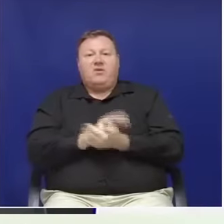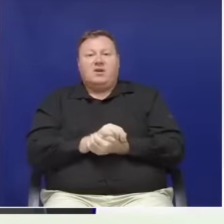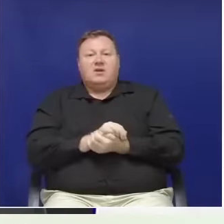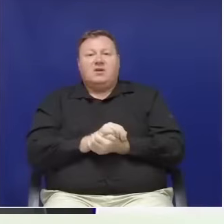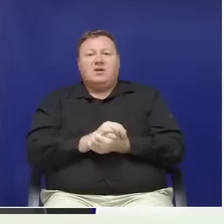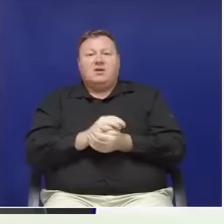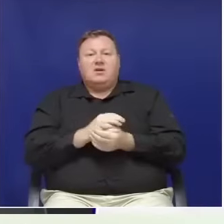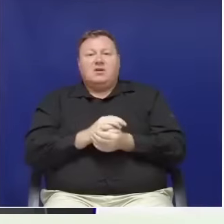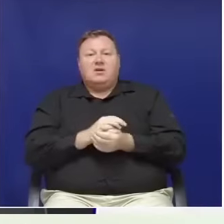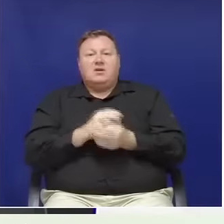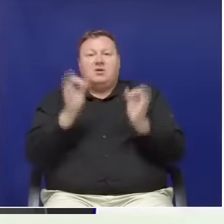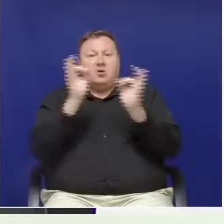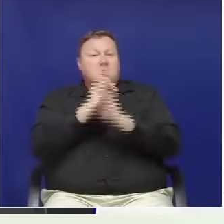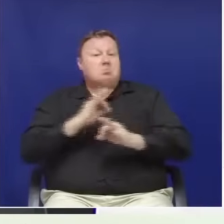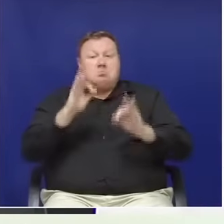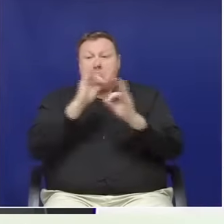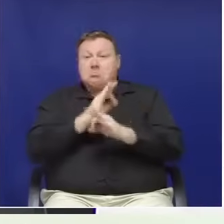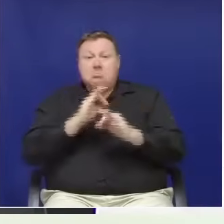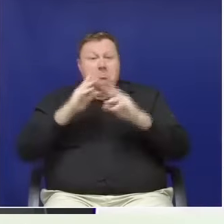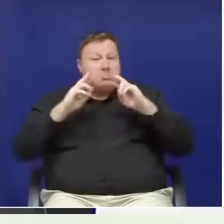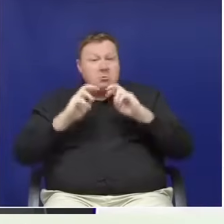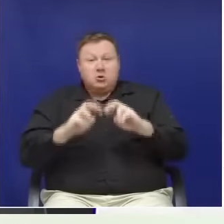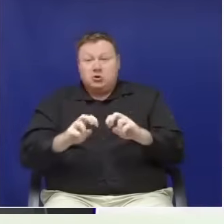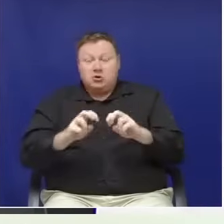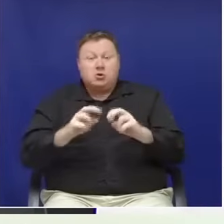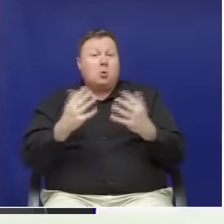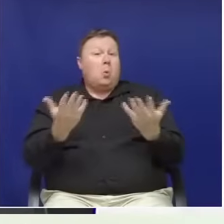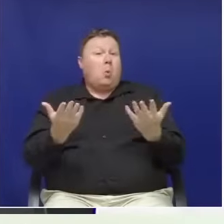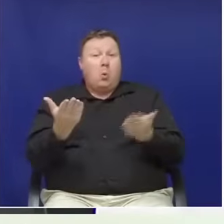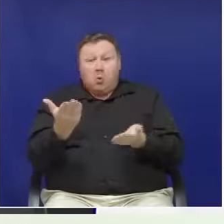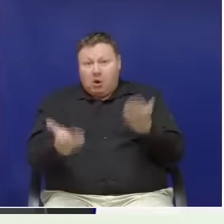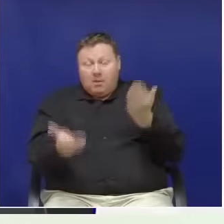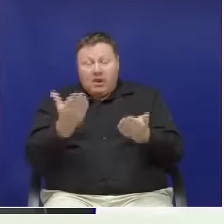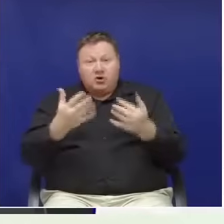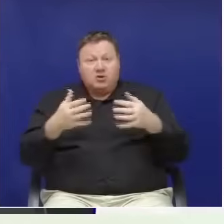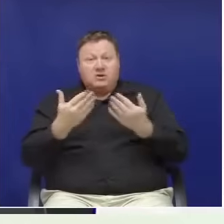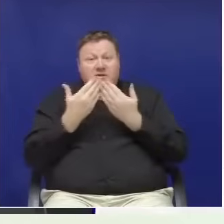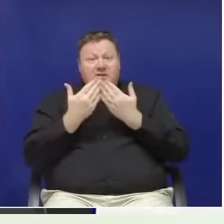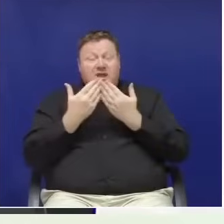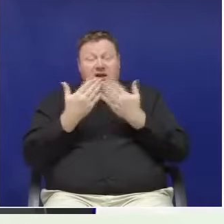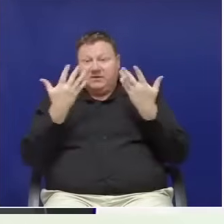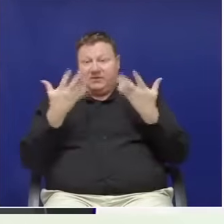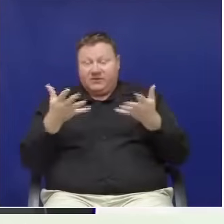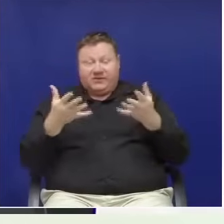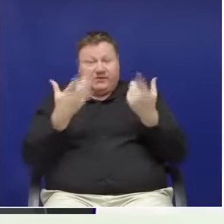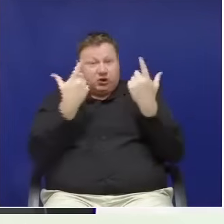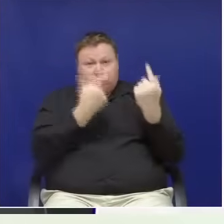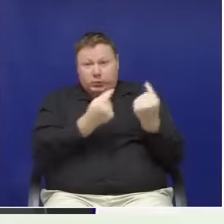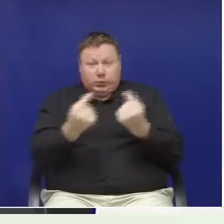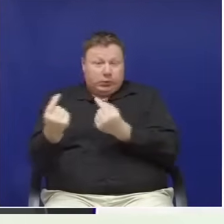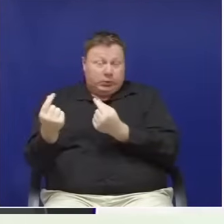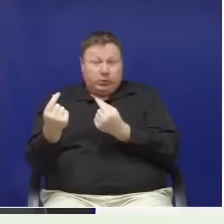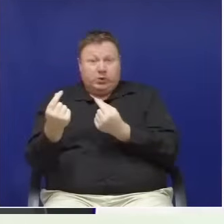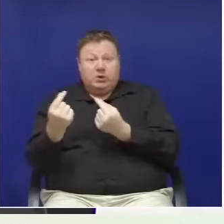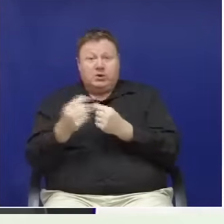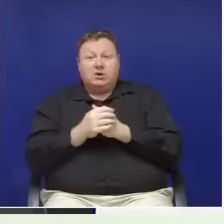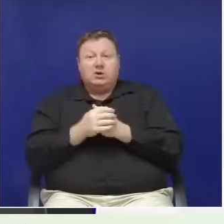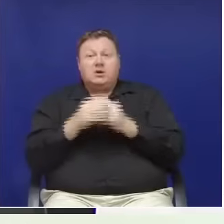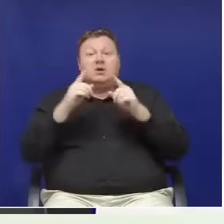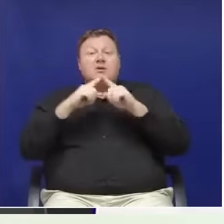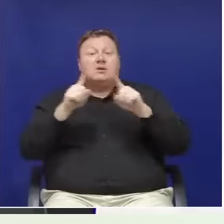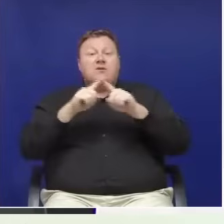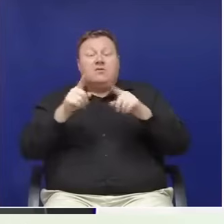no substantive research or comparative studies had been done on electronic monitoring and